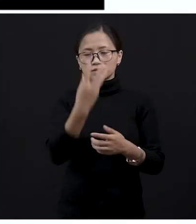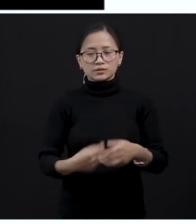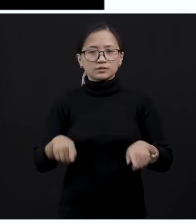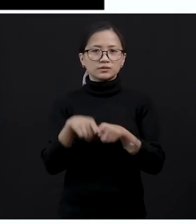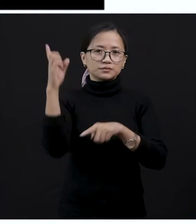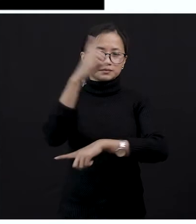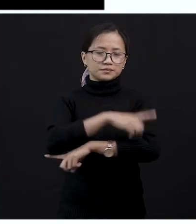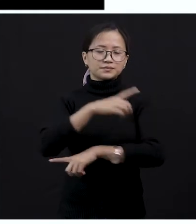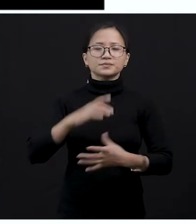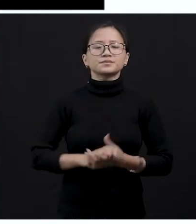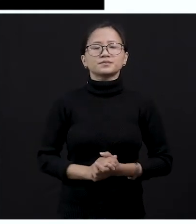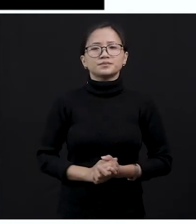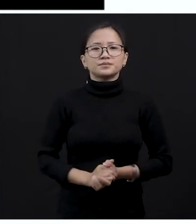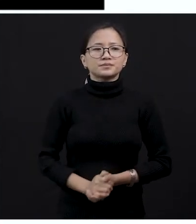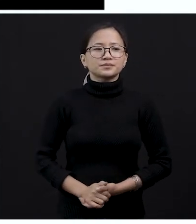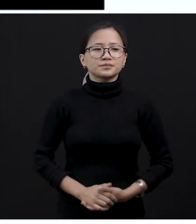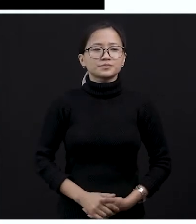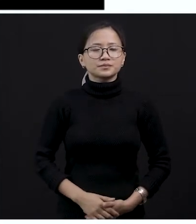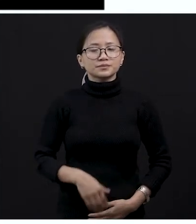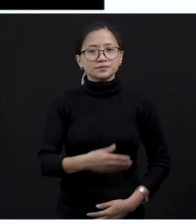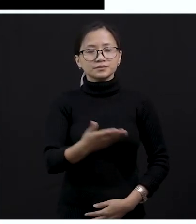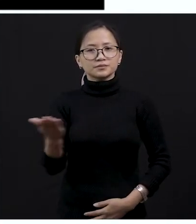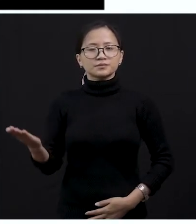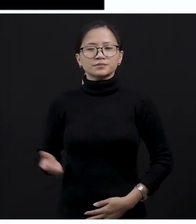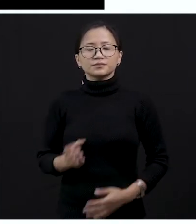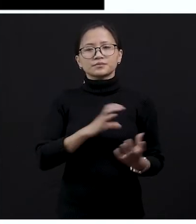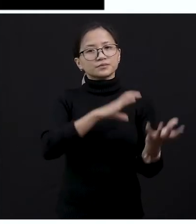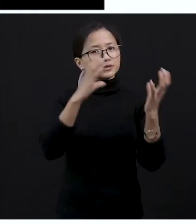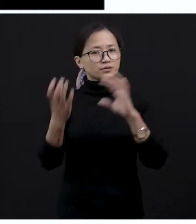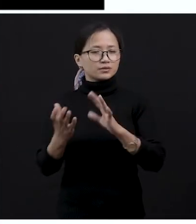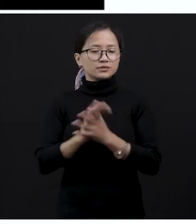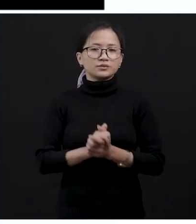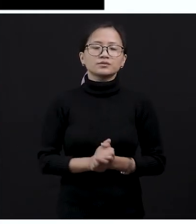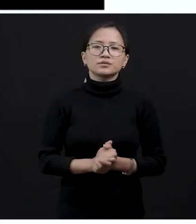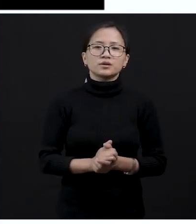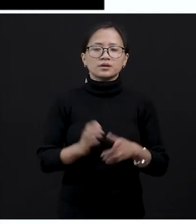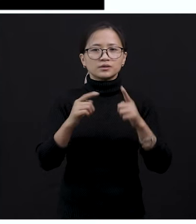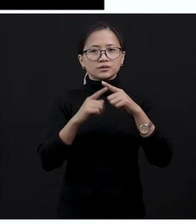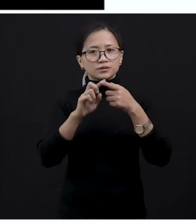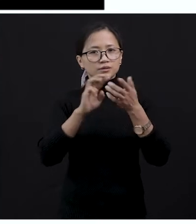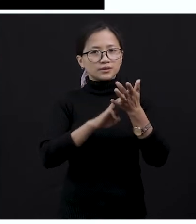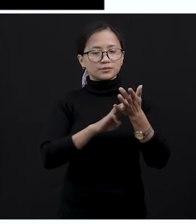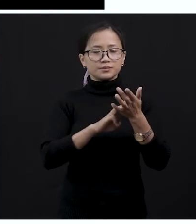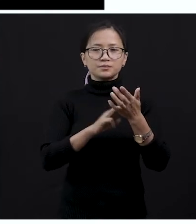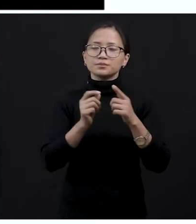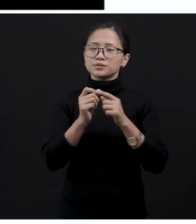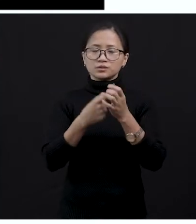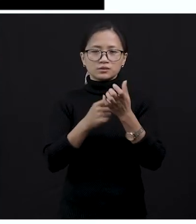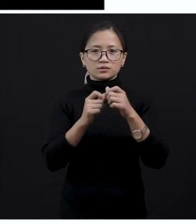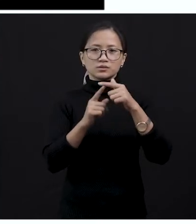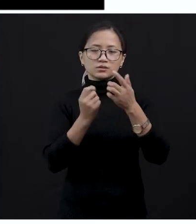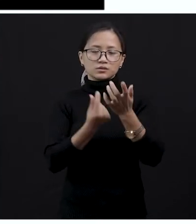and day. Then there is change in temperature, okay? Now you also see